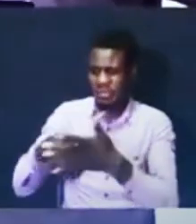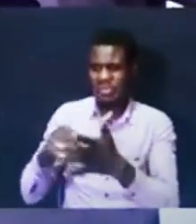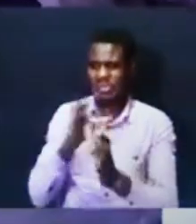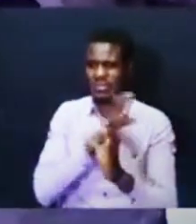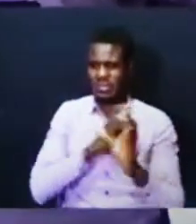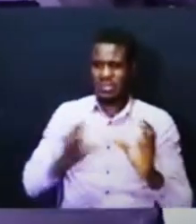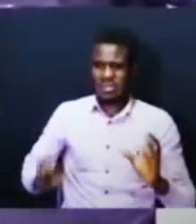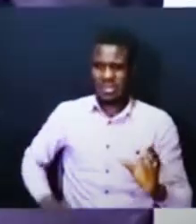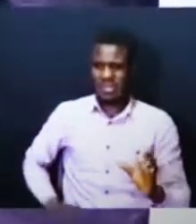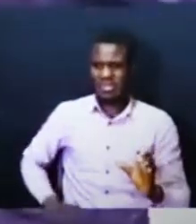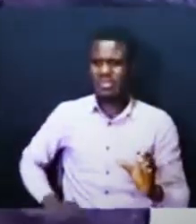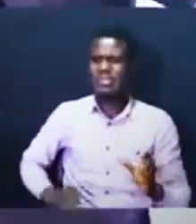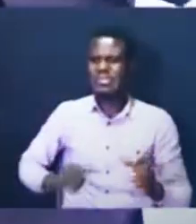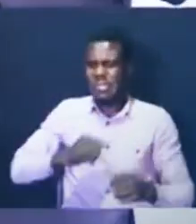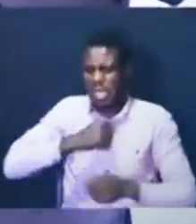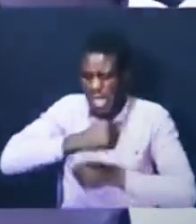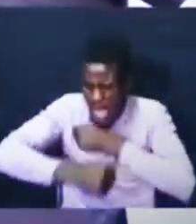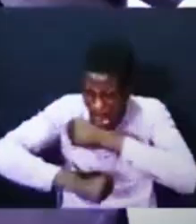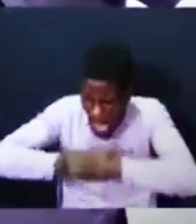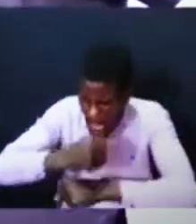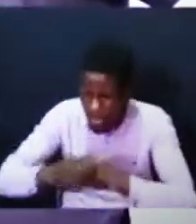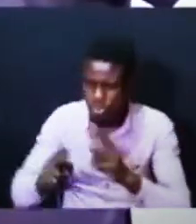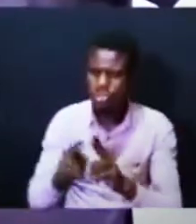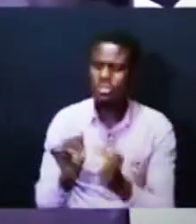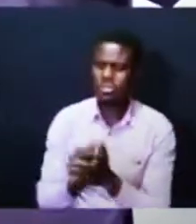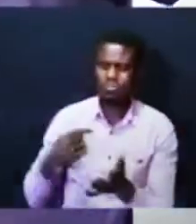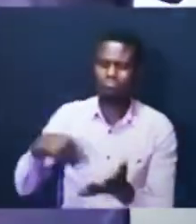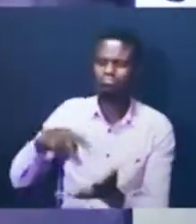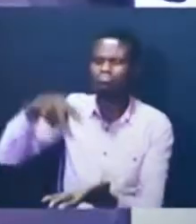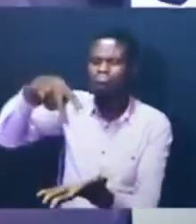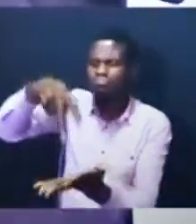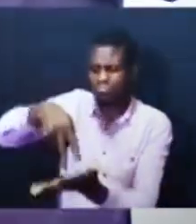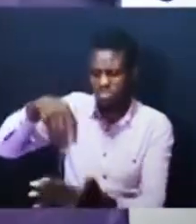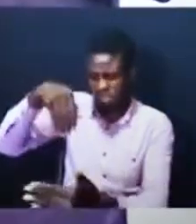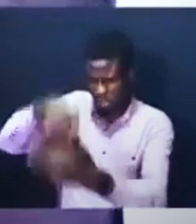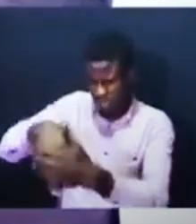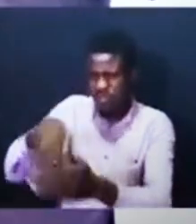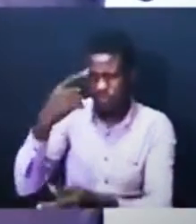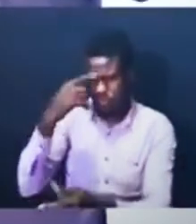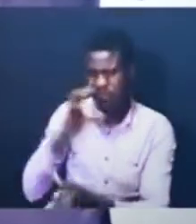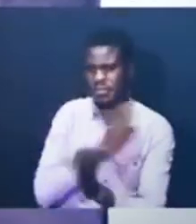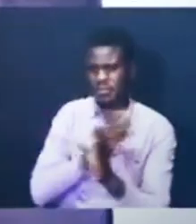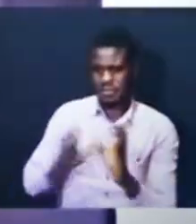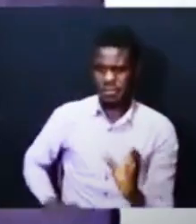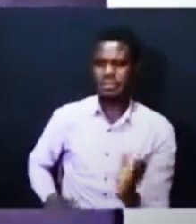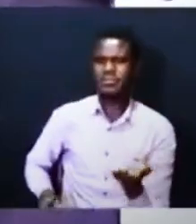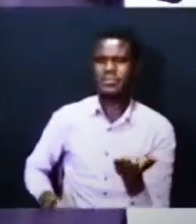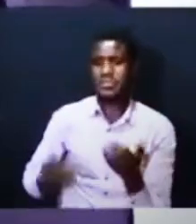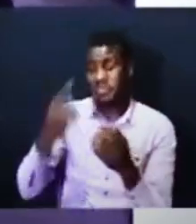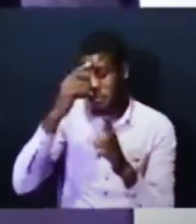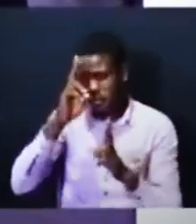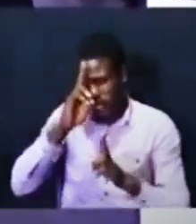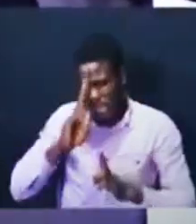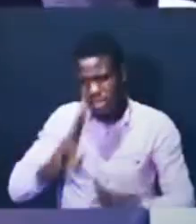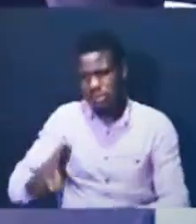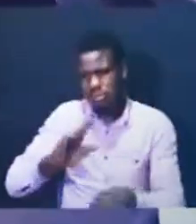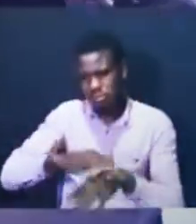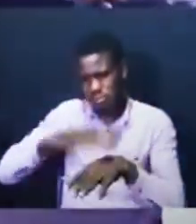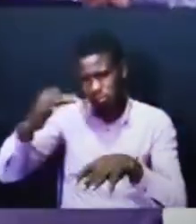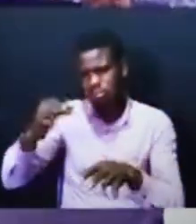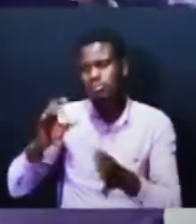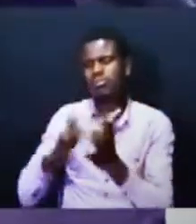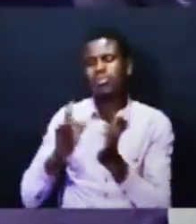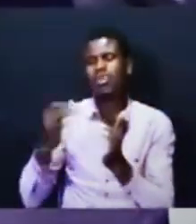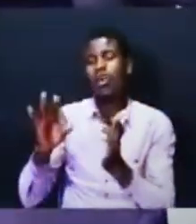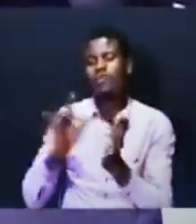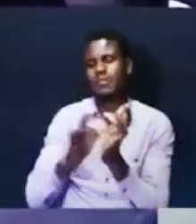mu standing for him na yen jina mu ema for the sake of his name ni ding no enti and his glory ene ne nyo nyam. 2 Timothy